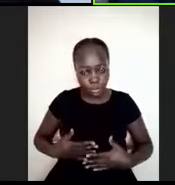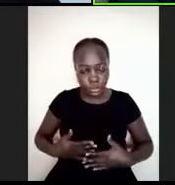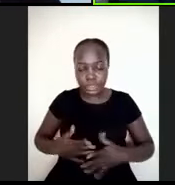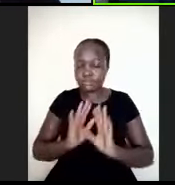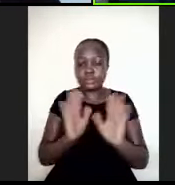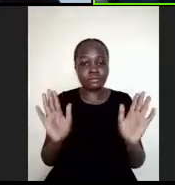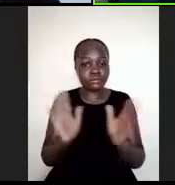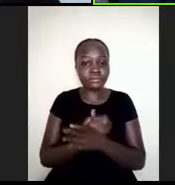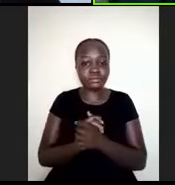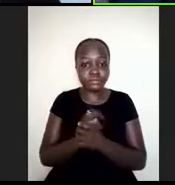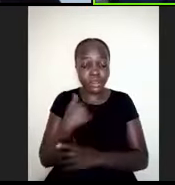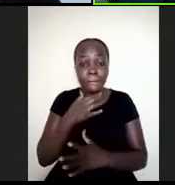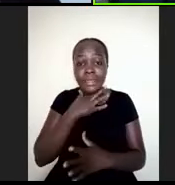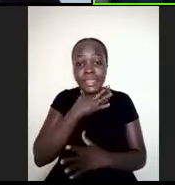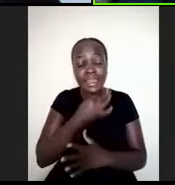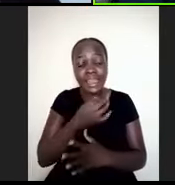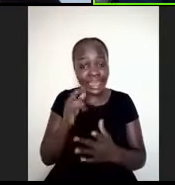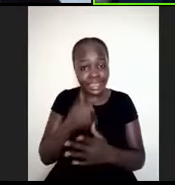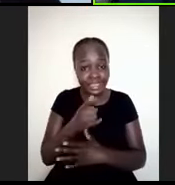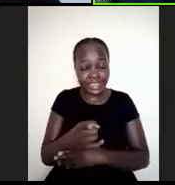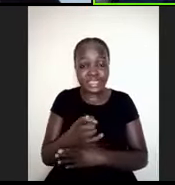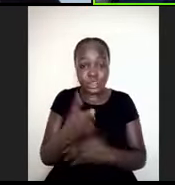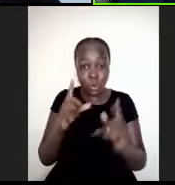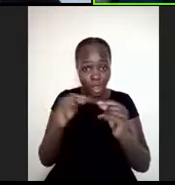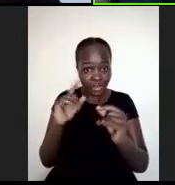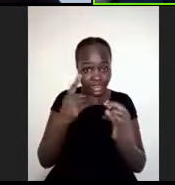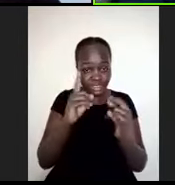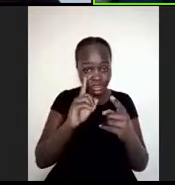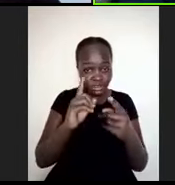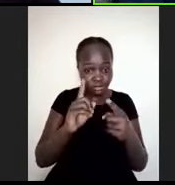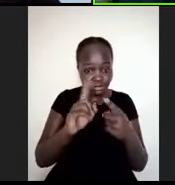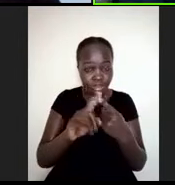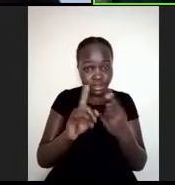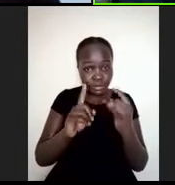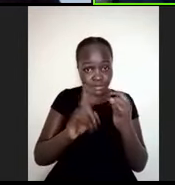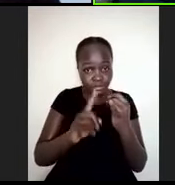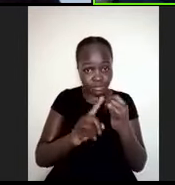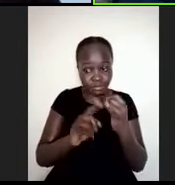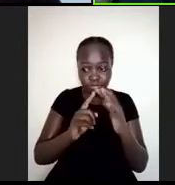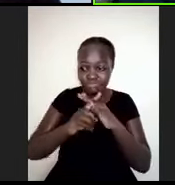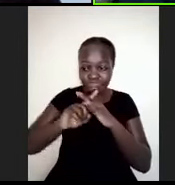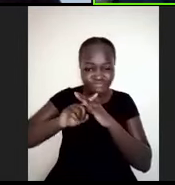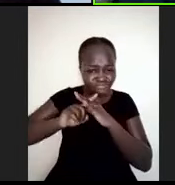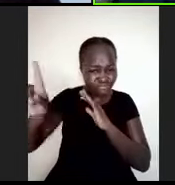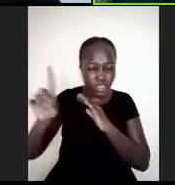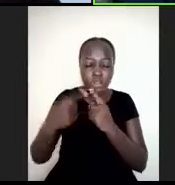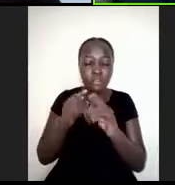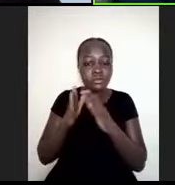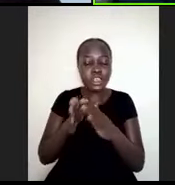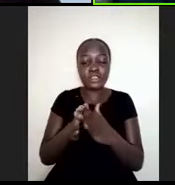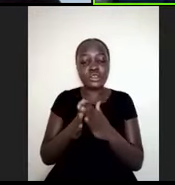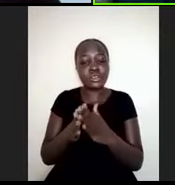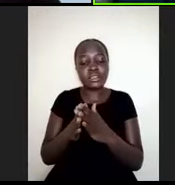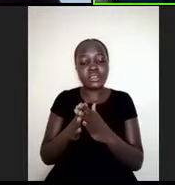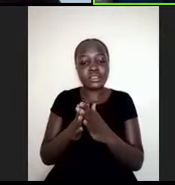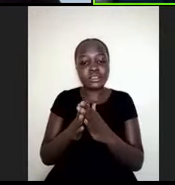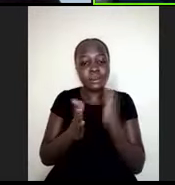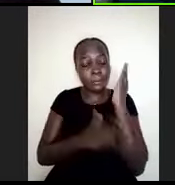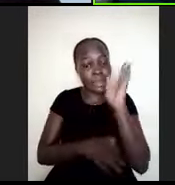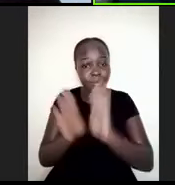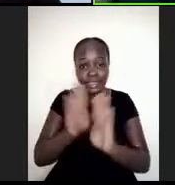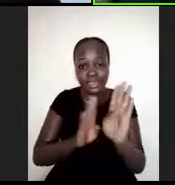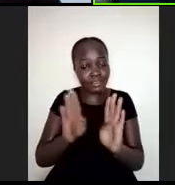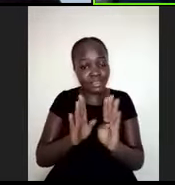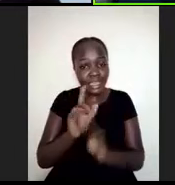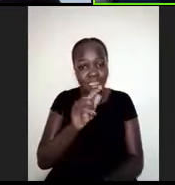I like this first word, flee. Flee from sexual immorality. Teenagers, you need to